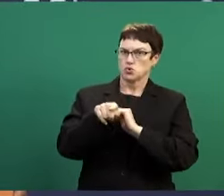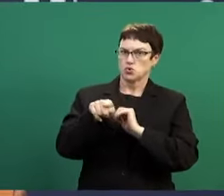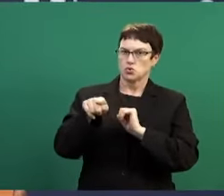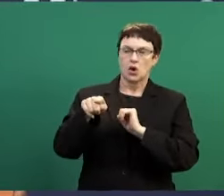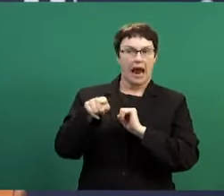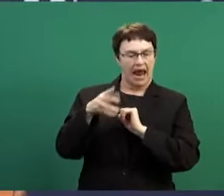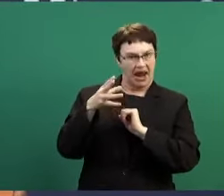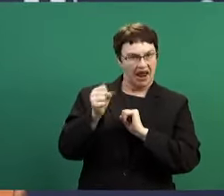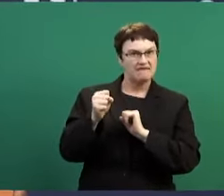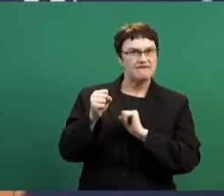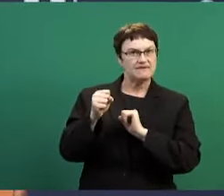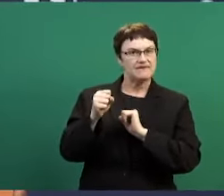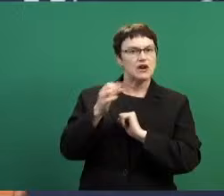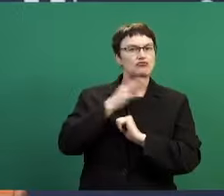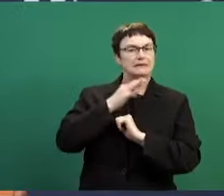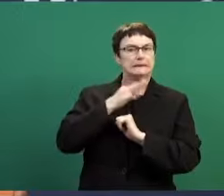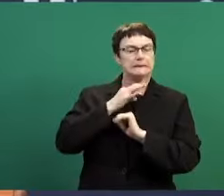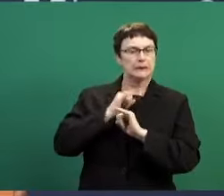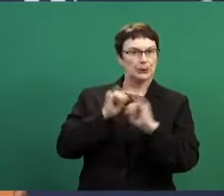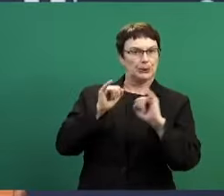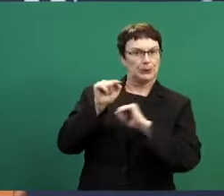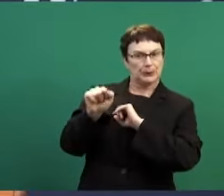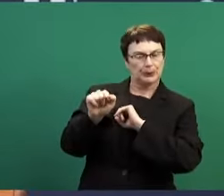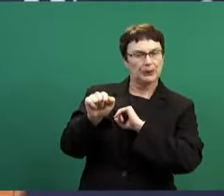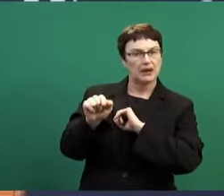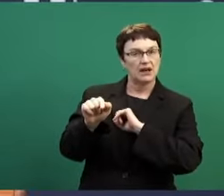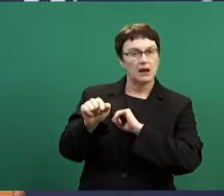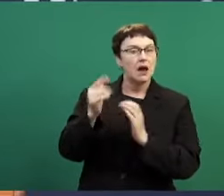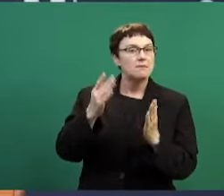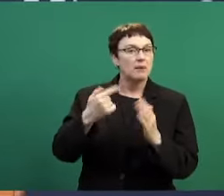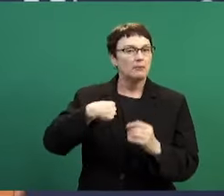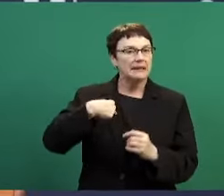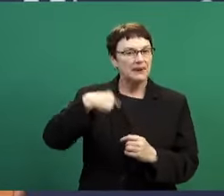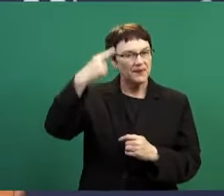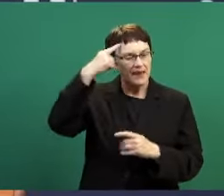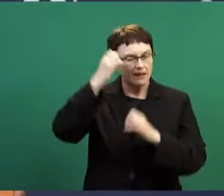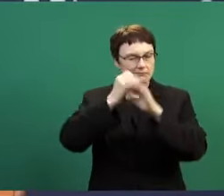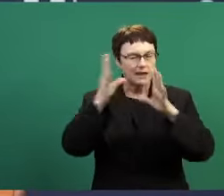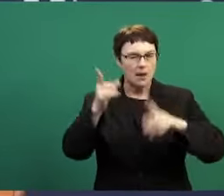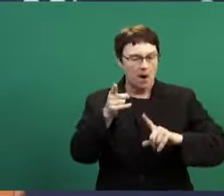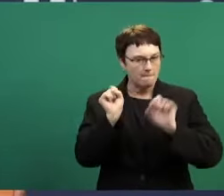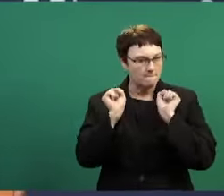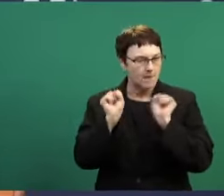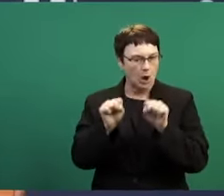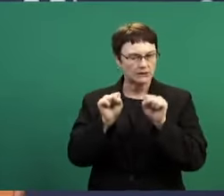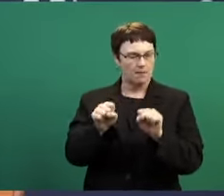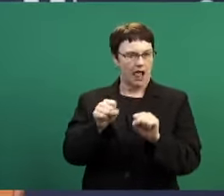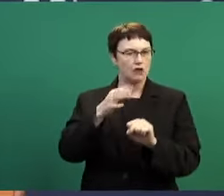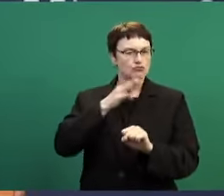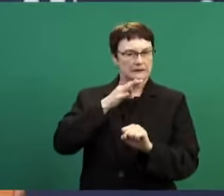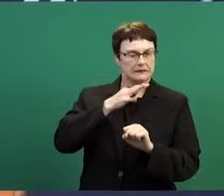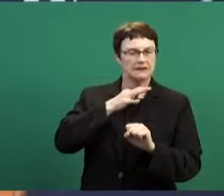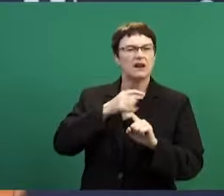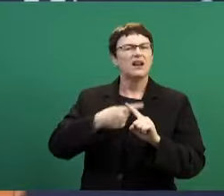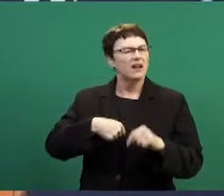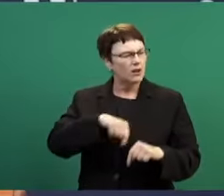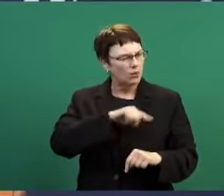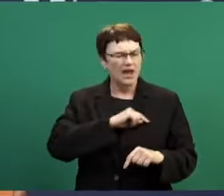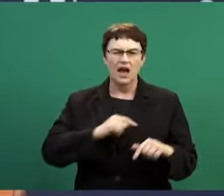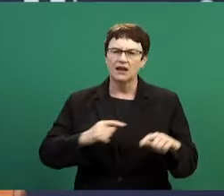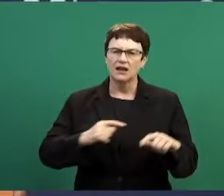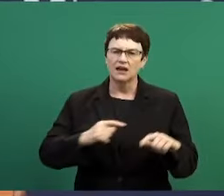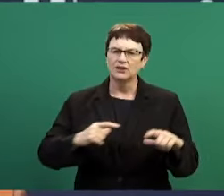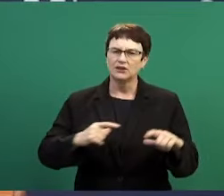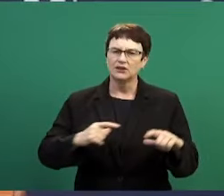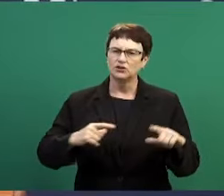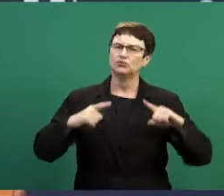should we think that these risks might materialize, we stand ready to recalibrate policy